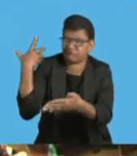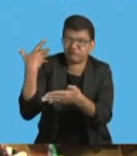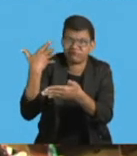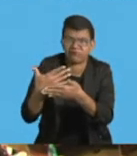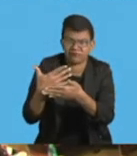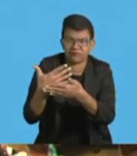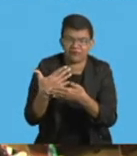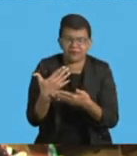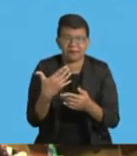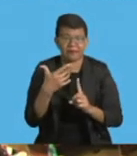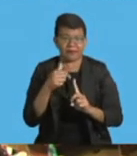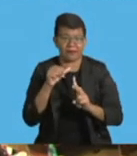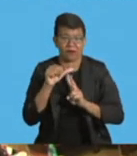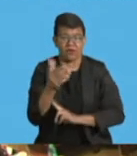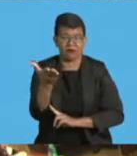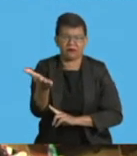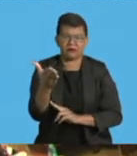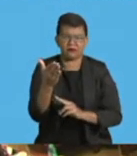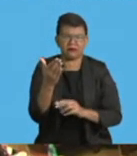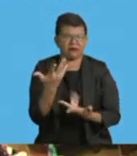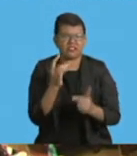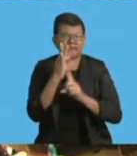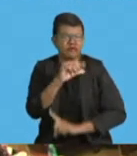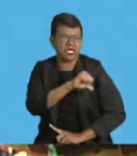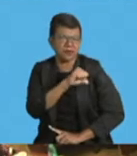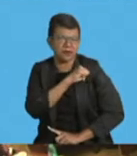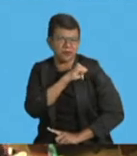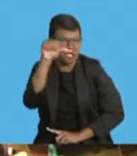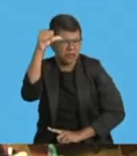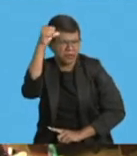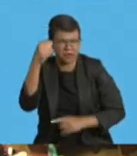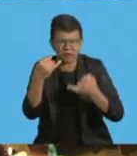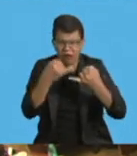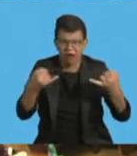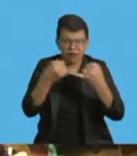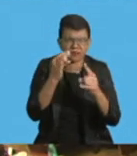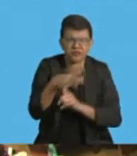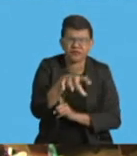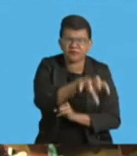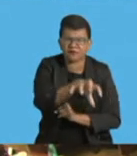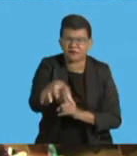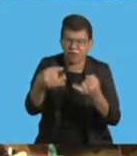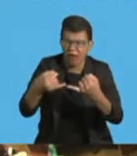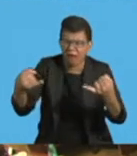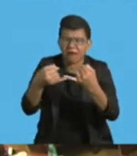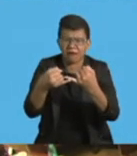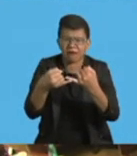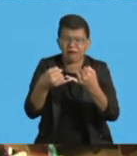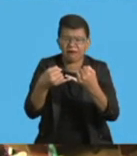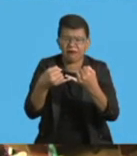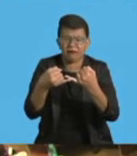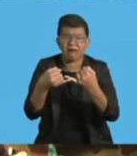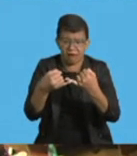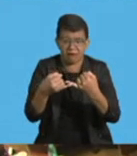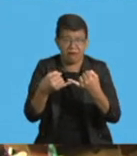attitude towards the island nations of our larger neighbors in our perimeter, Australia and New Zealand, who historically